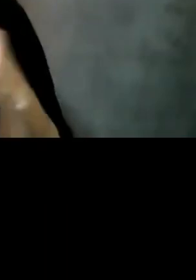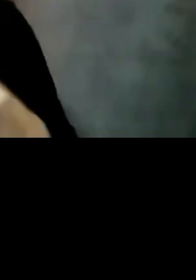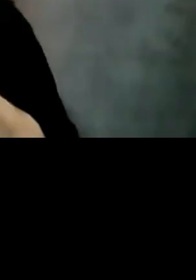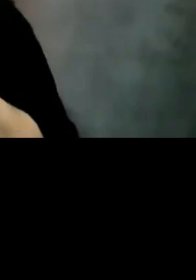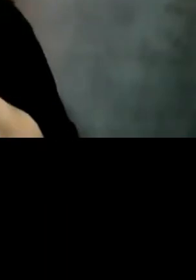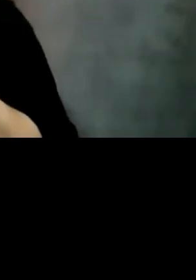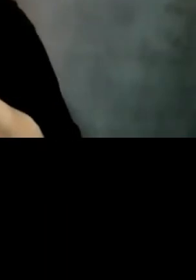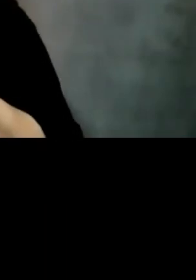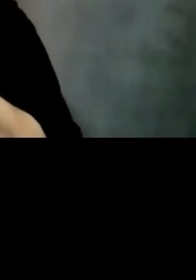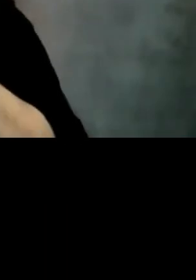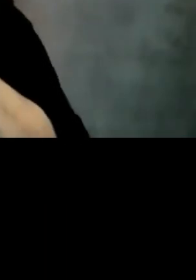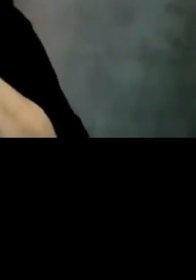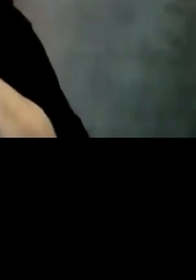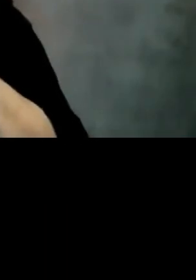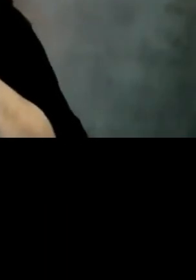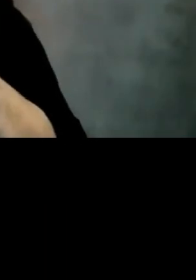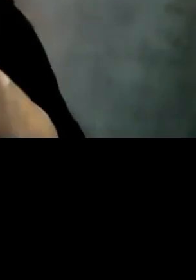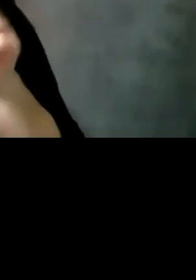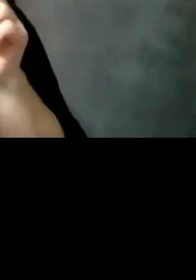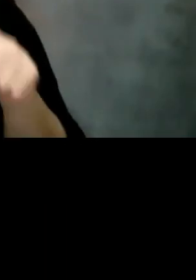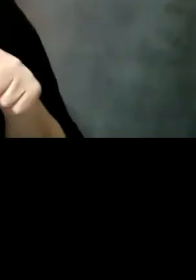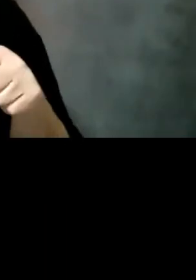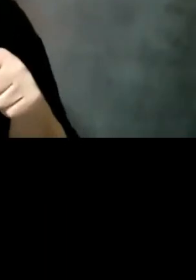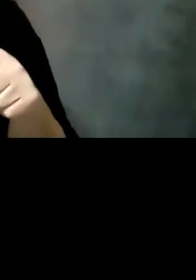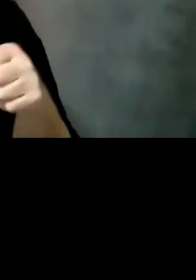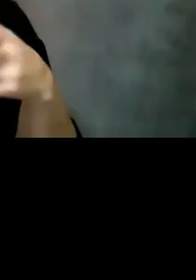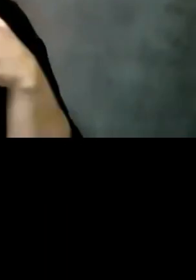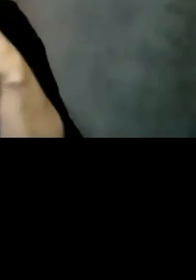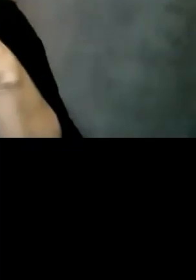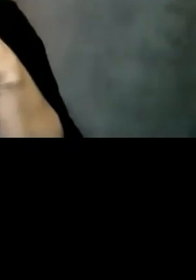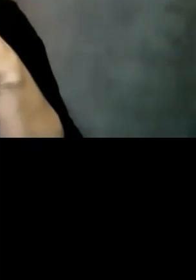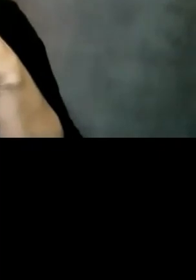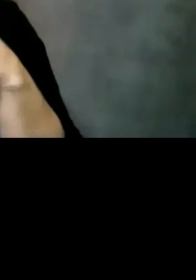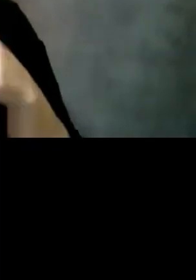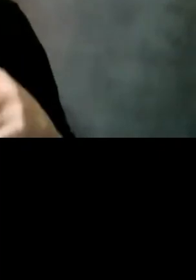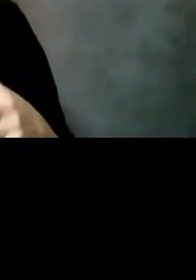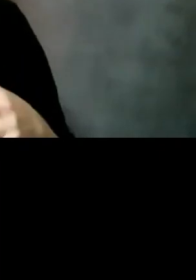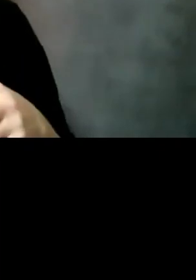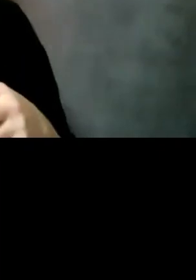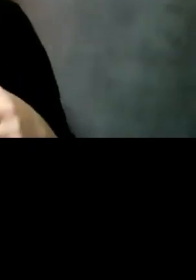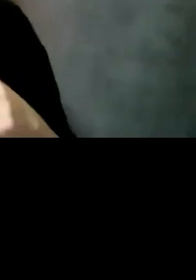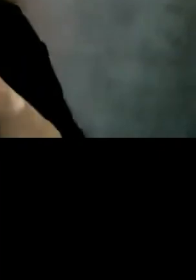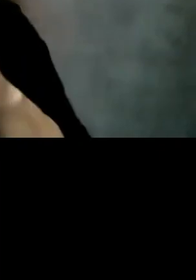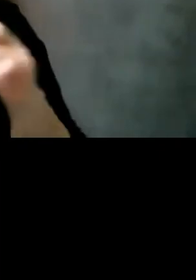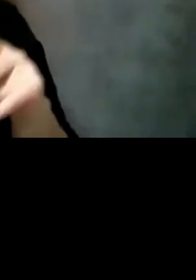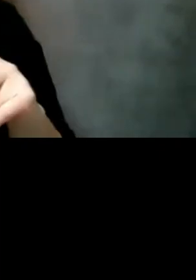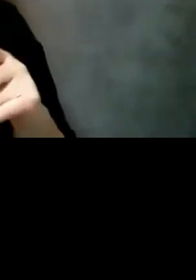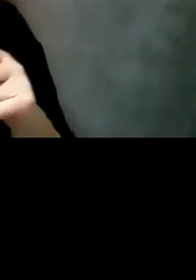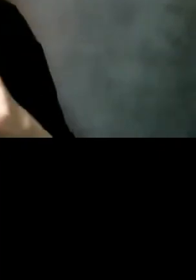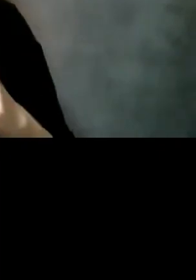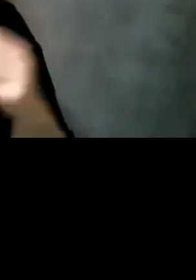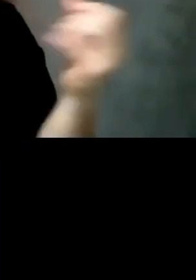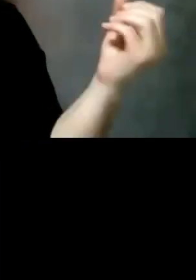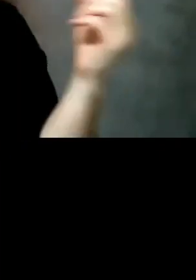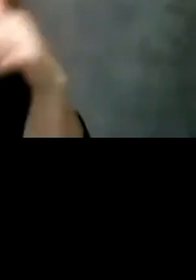Eastern. Can we take a break, and those faculty members come back and others come back at